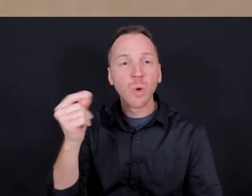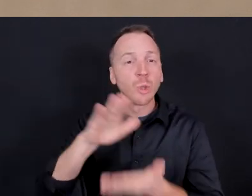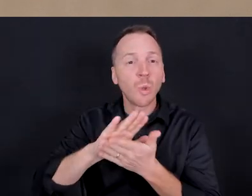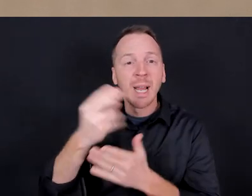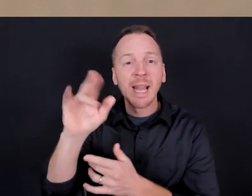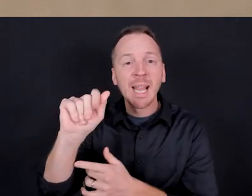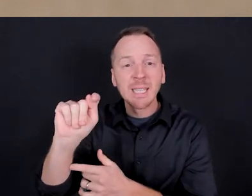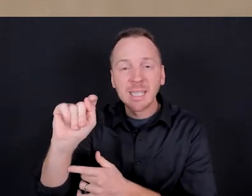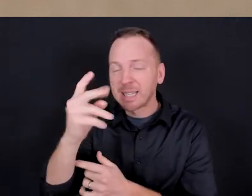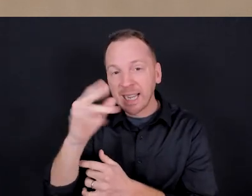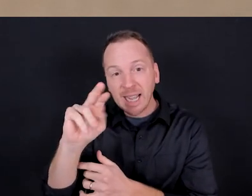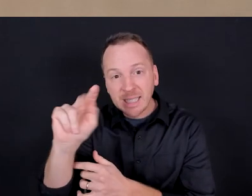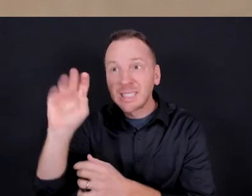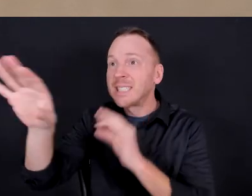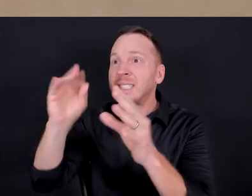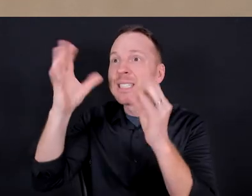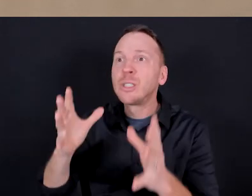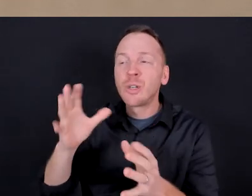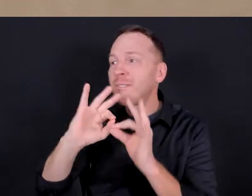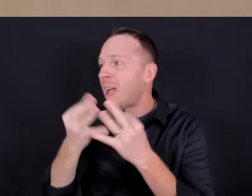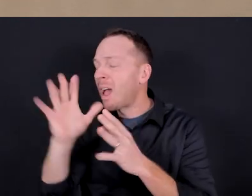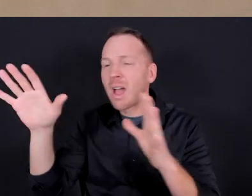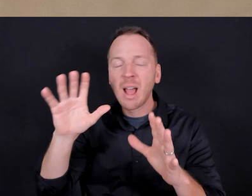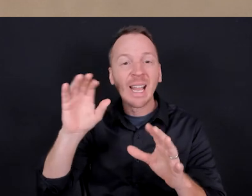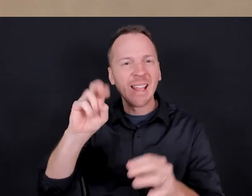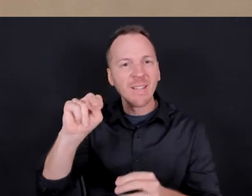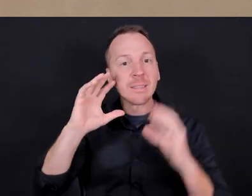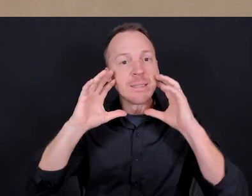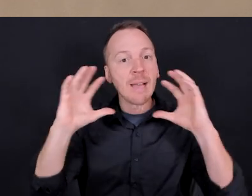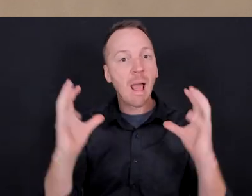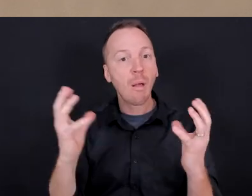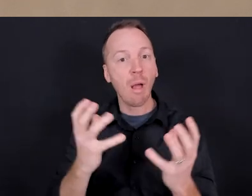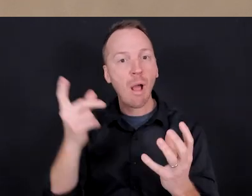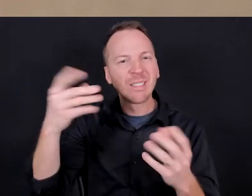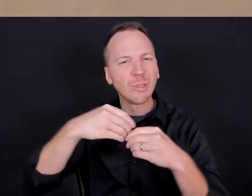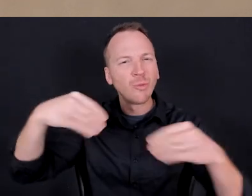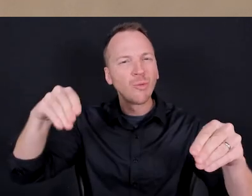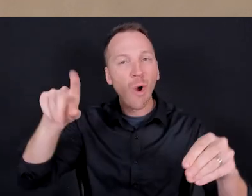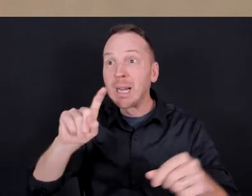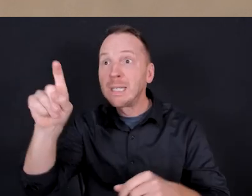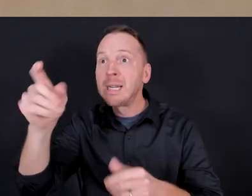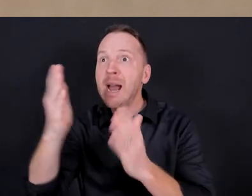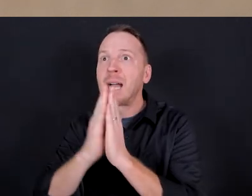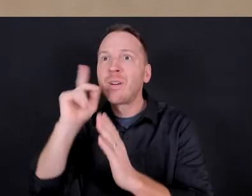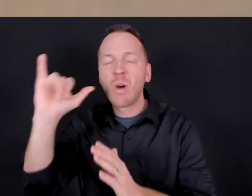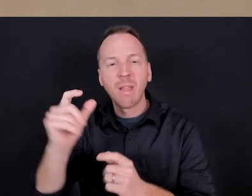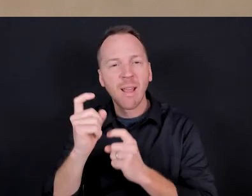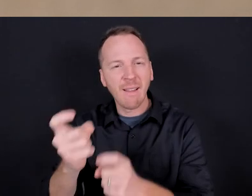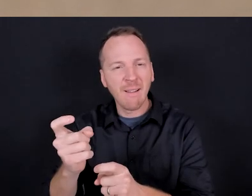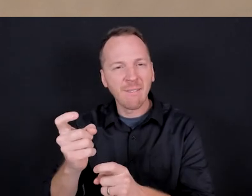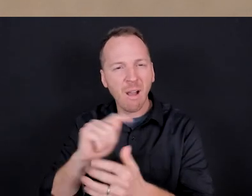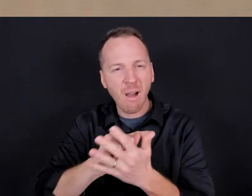school. He asked the department store Santa Claus for this precious present. And in